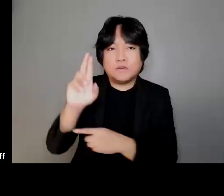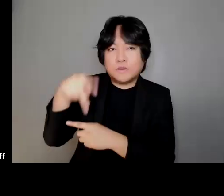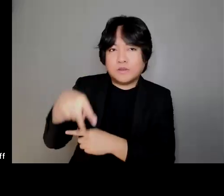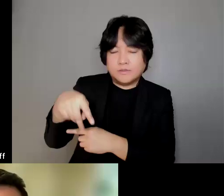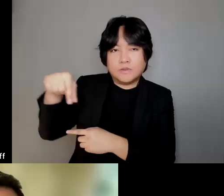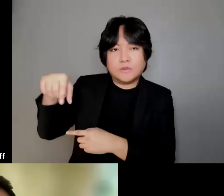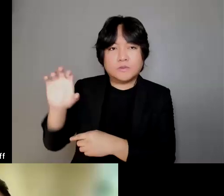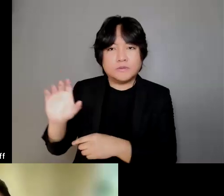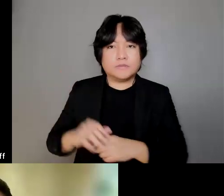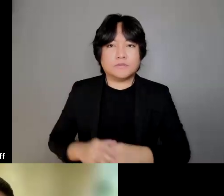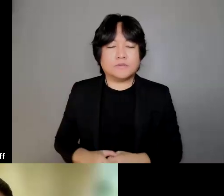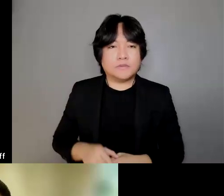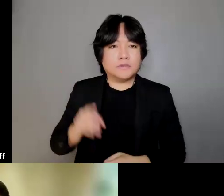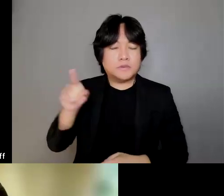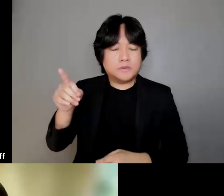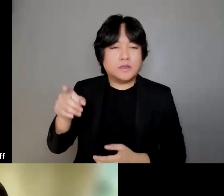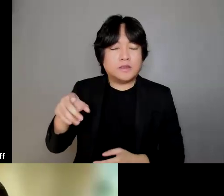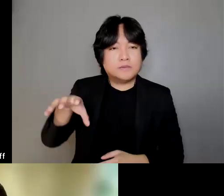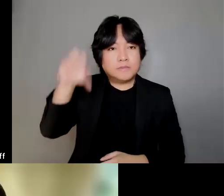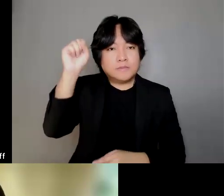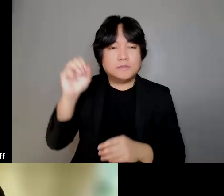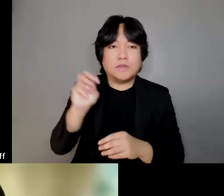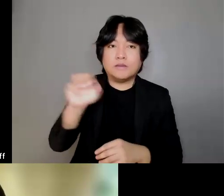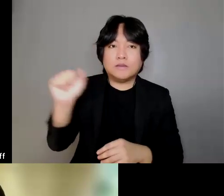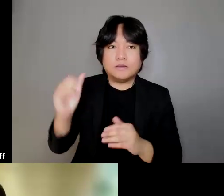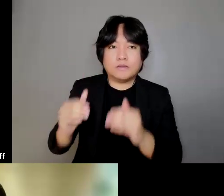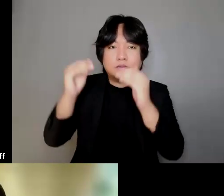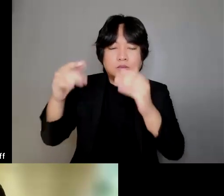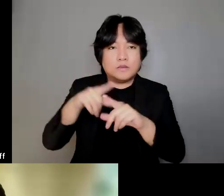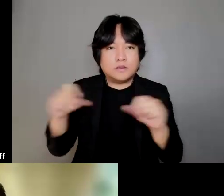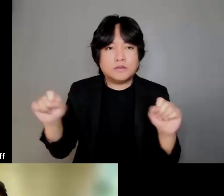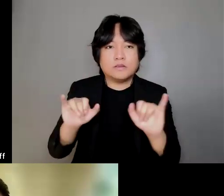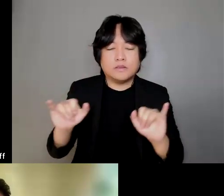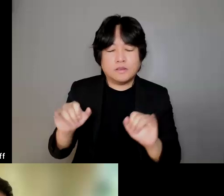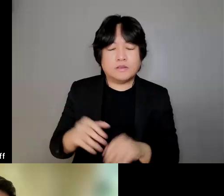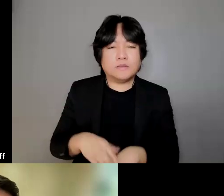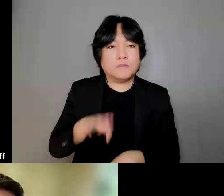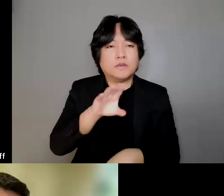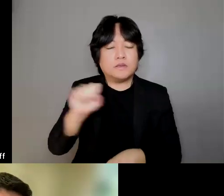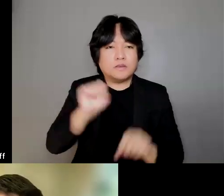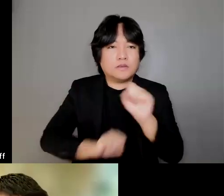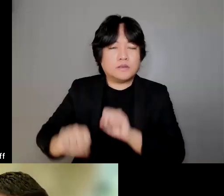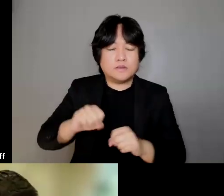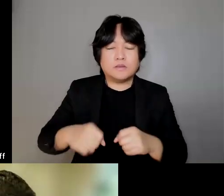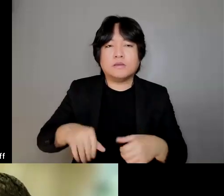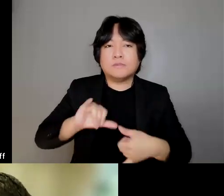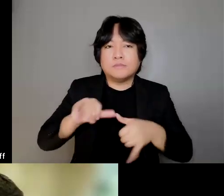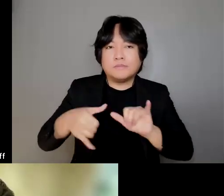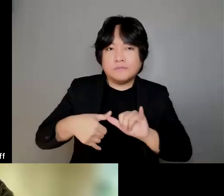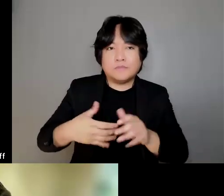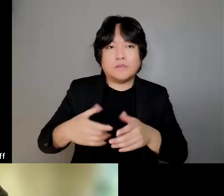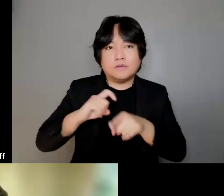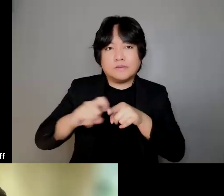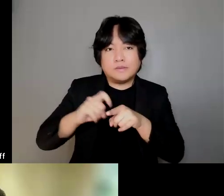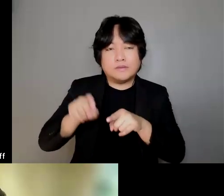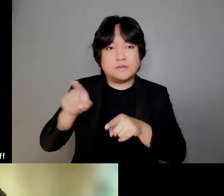Diliman, from which he obtained his Master of Science in Statistics and Bachelor of Science in Electronics and Communications Engineering. Currently, he is